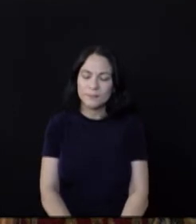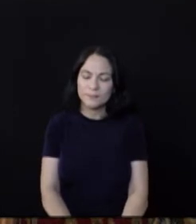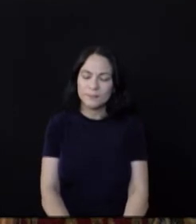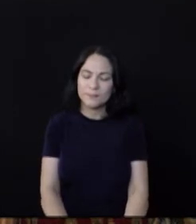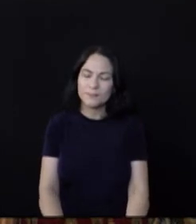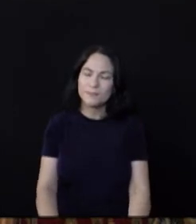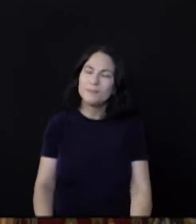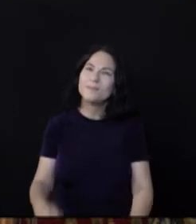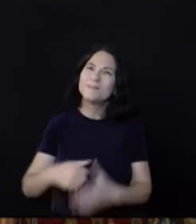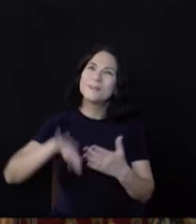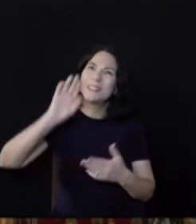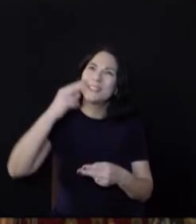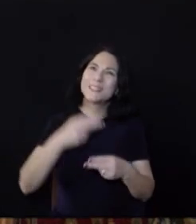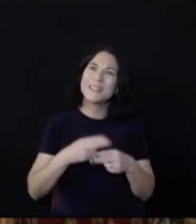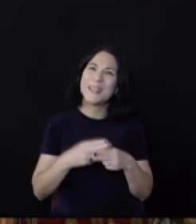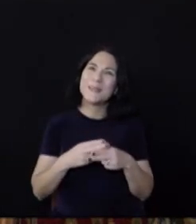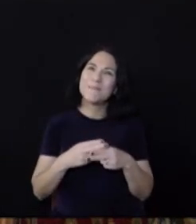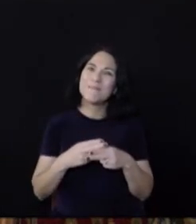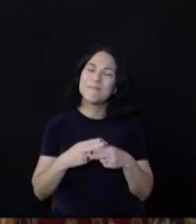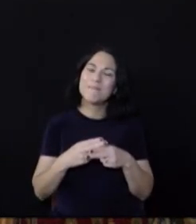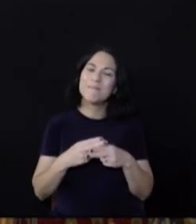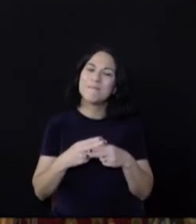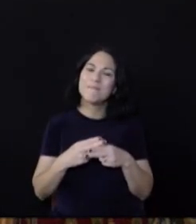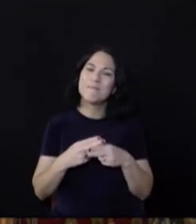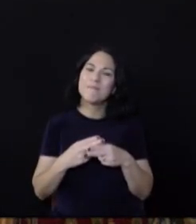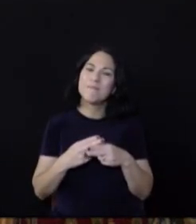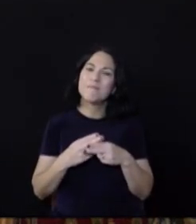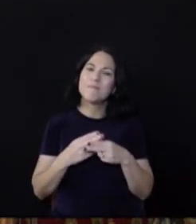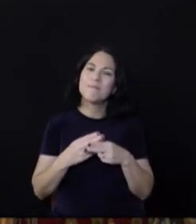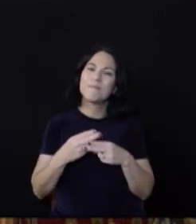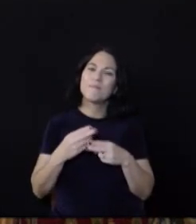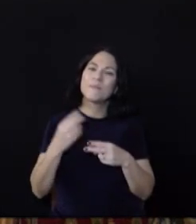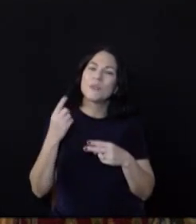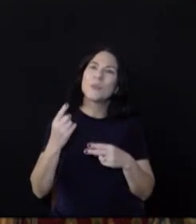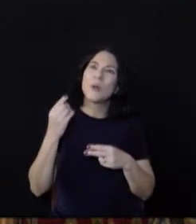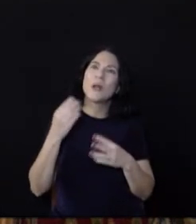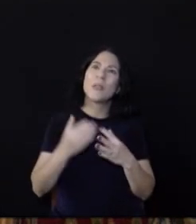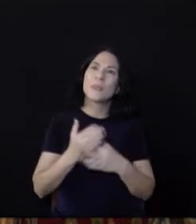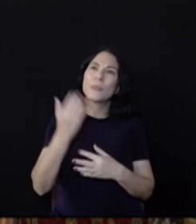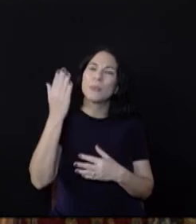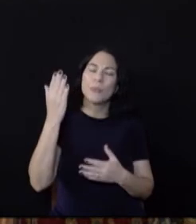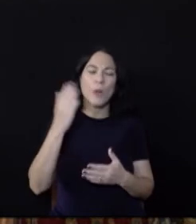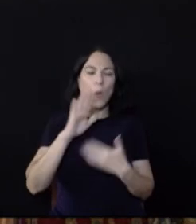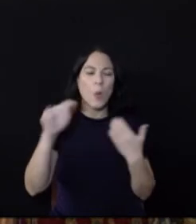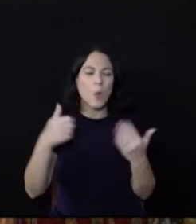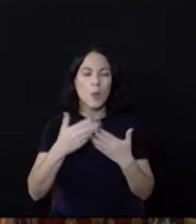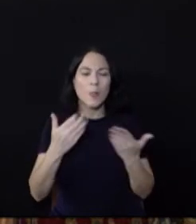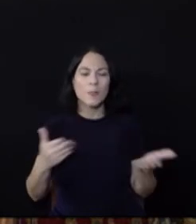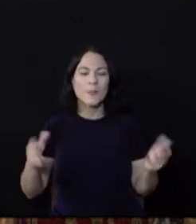And in his name, the one through whom you've made this all possible,